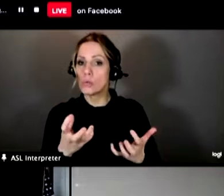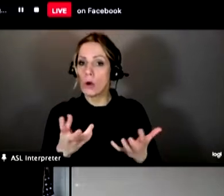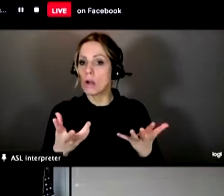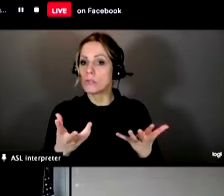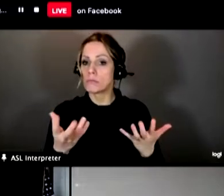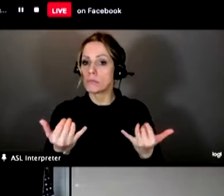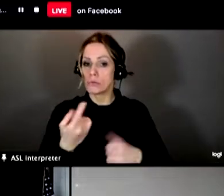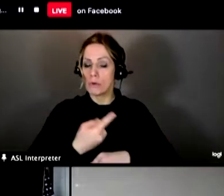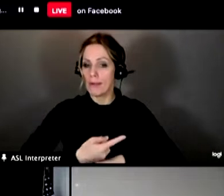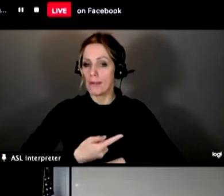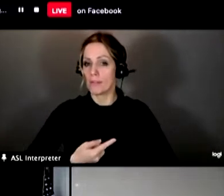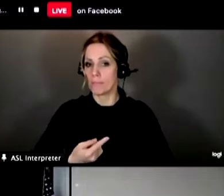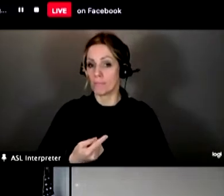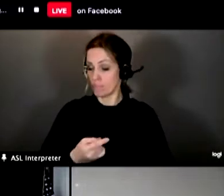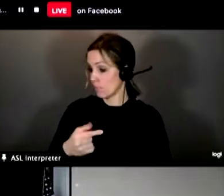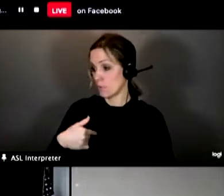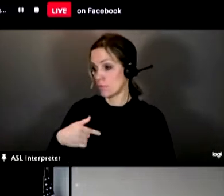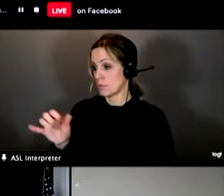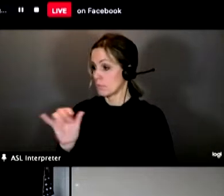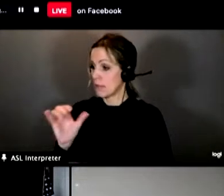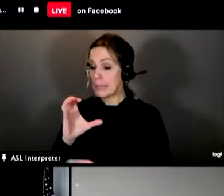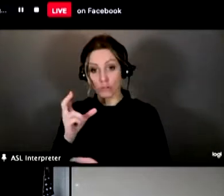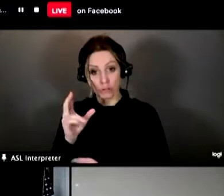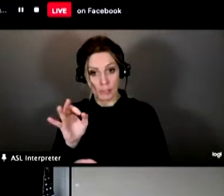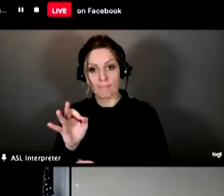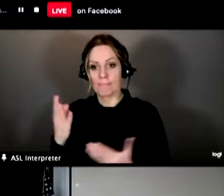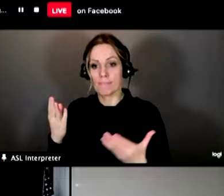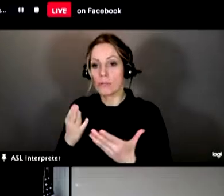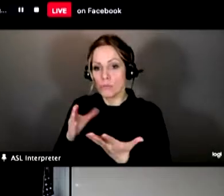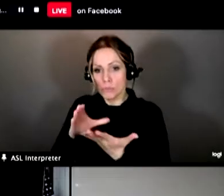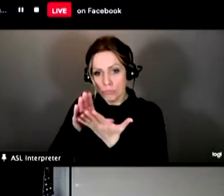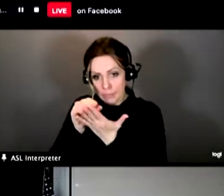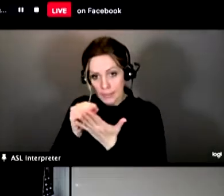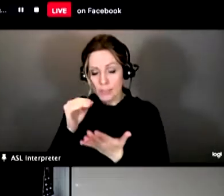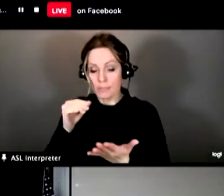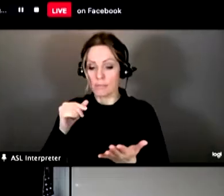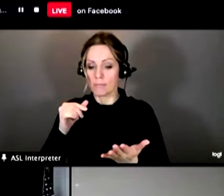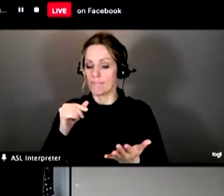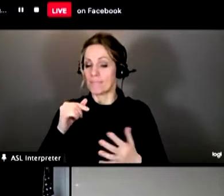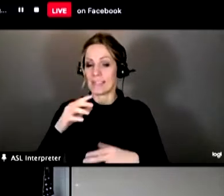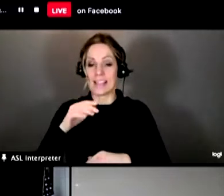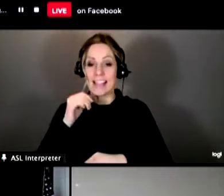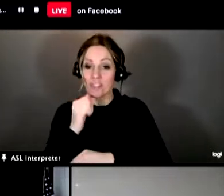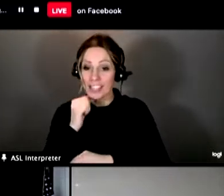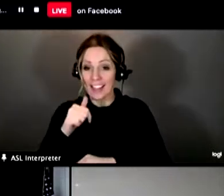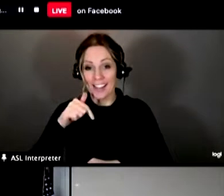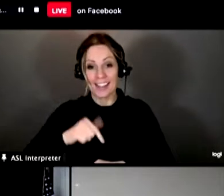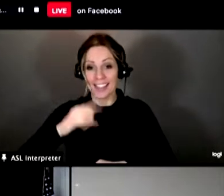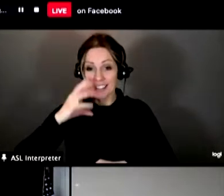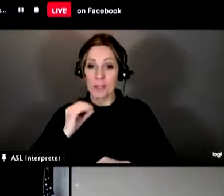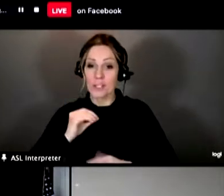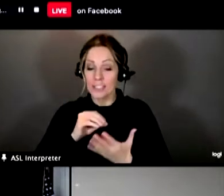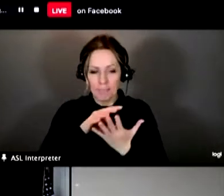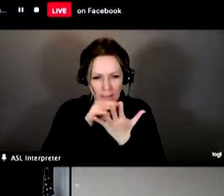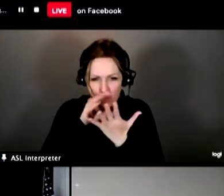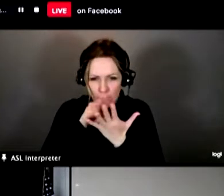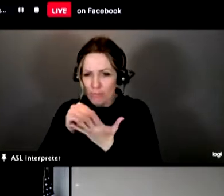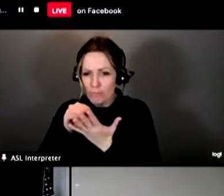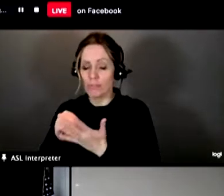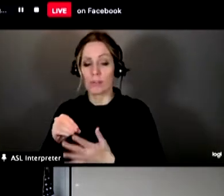to listen. It's been a learning experience every single day, not just being the mayor, but